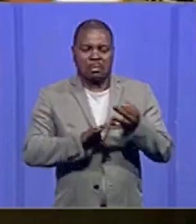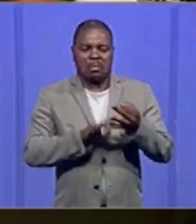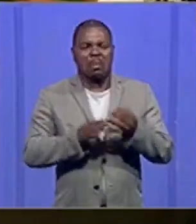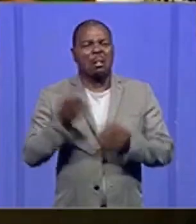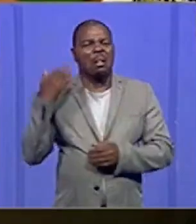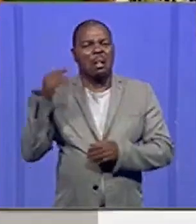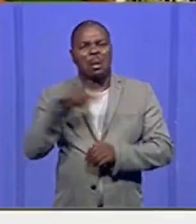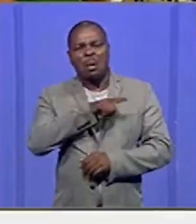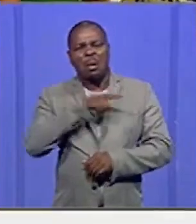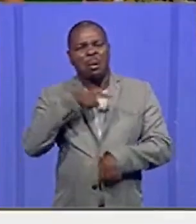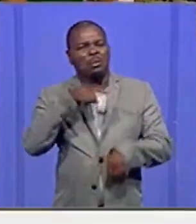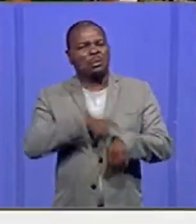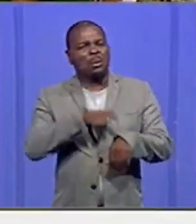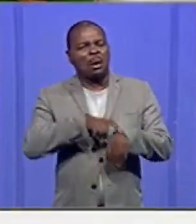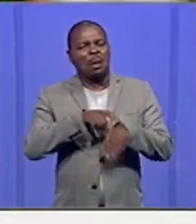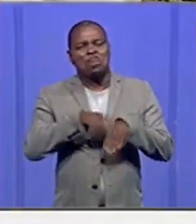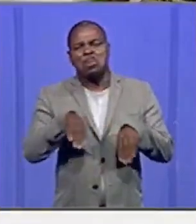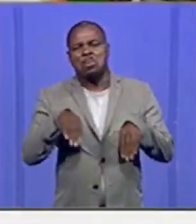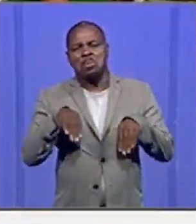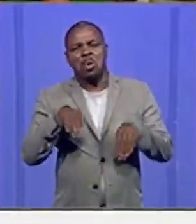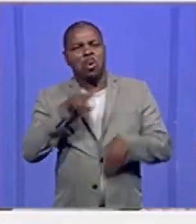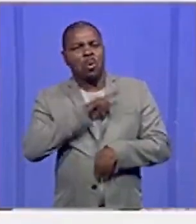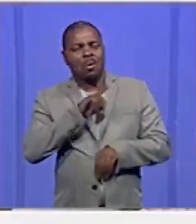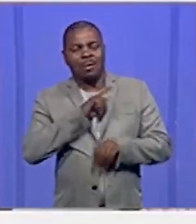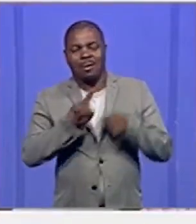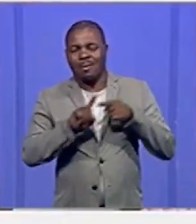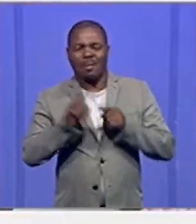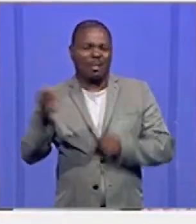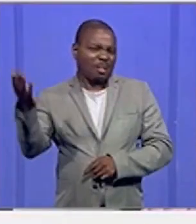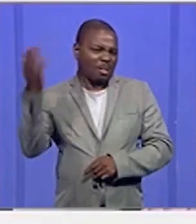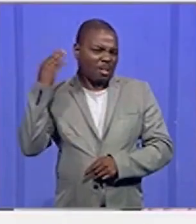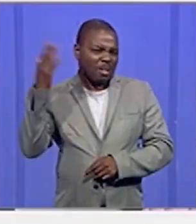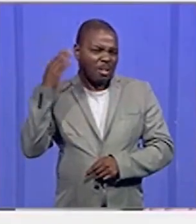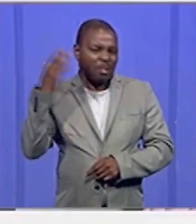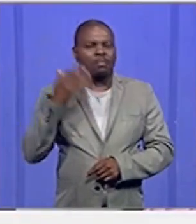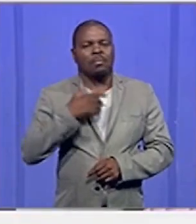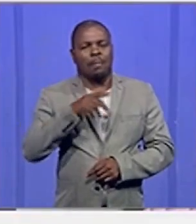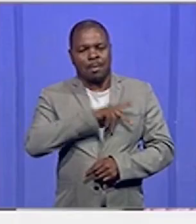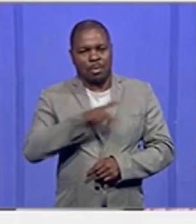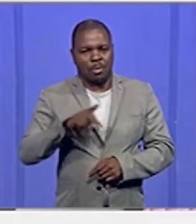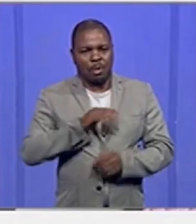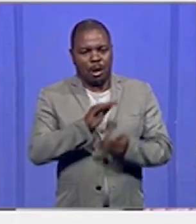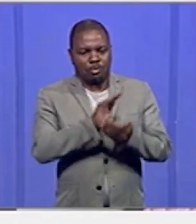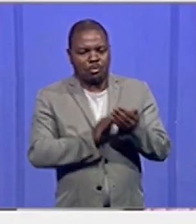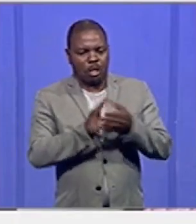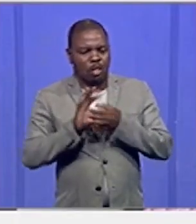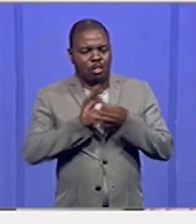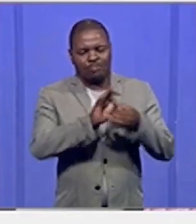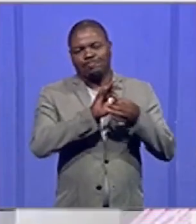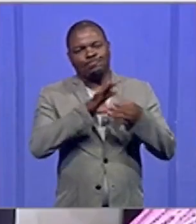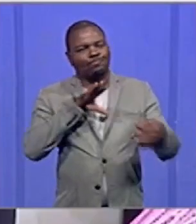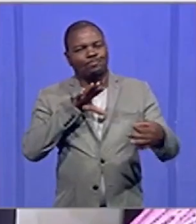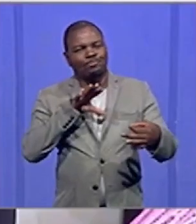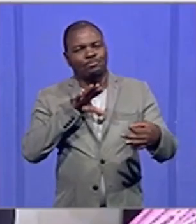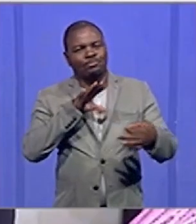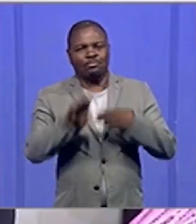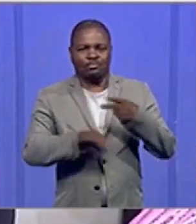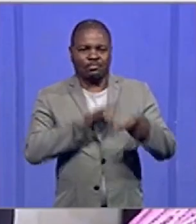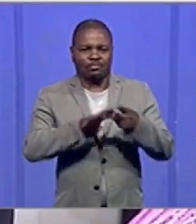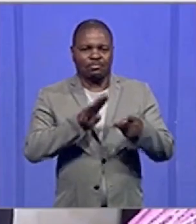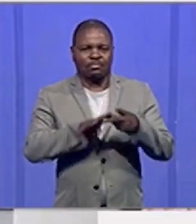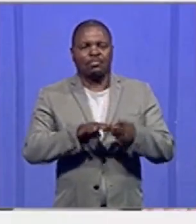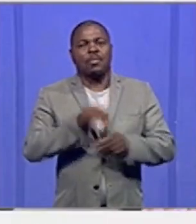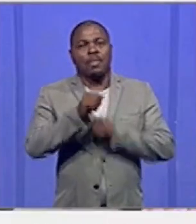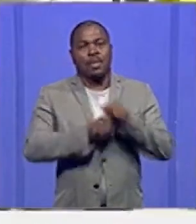nako e telele ka mora hore maqhama hae le tonakgolo ya mehleng Magashule a dukehe. O ne a lelekwe